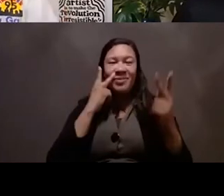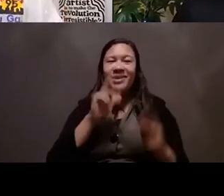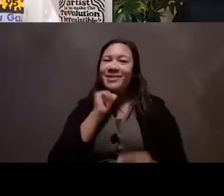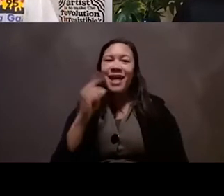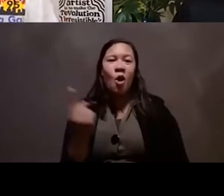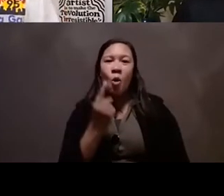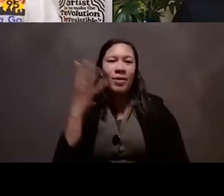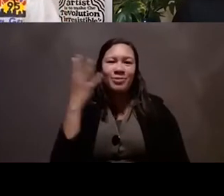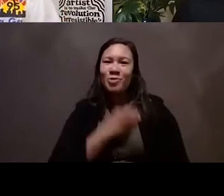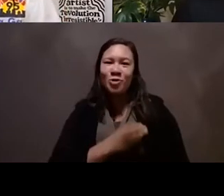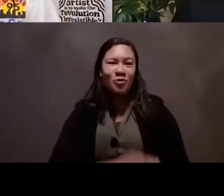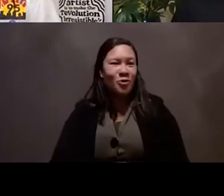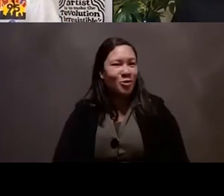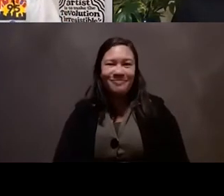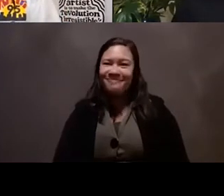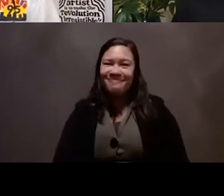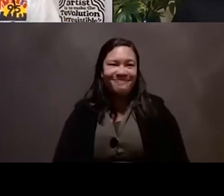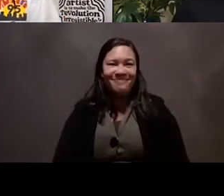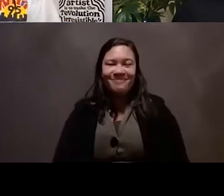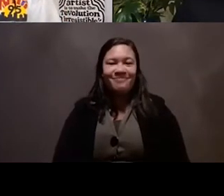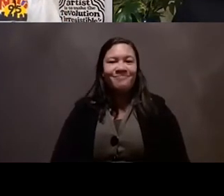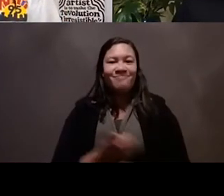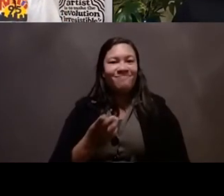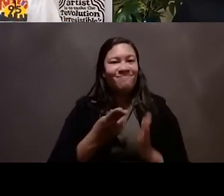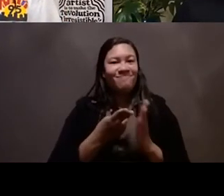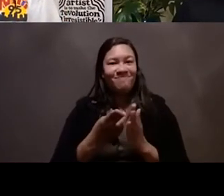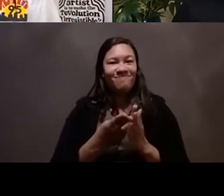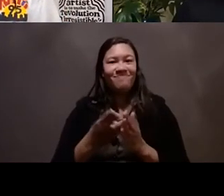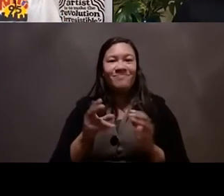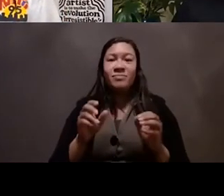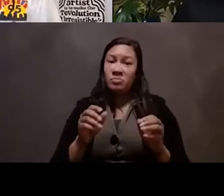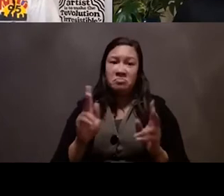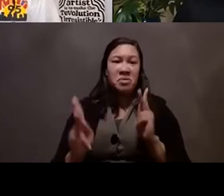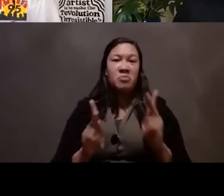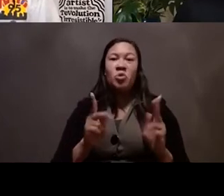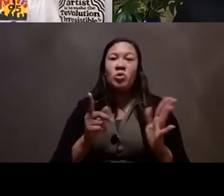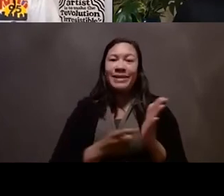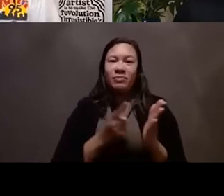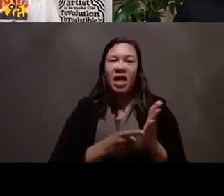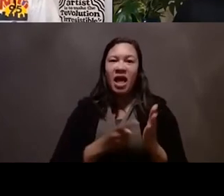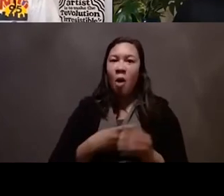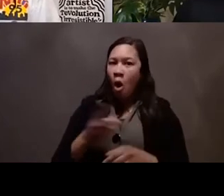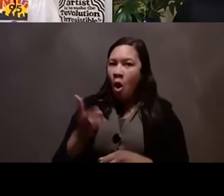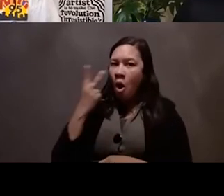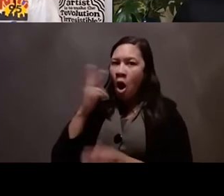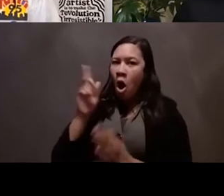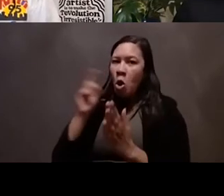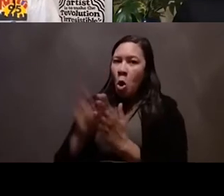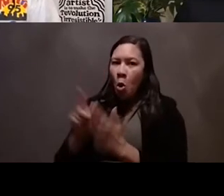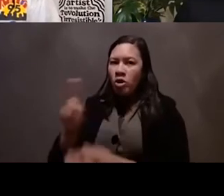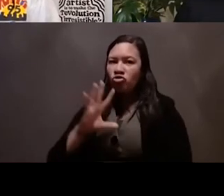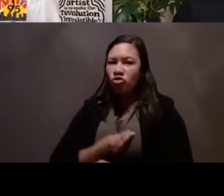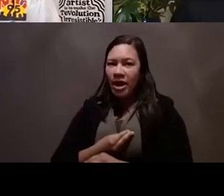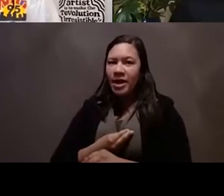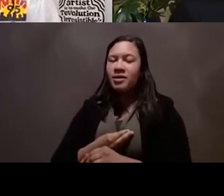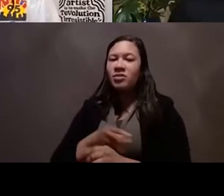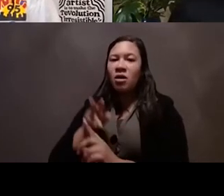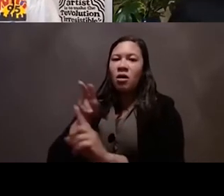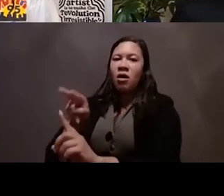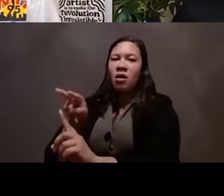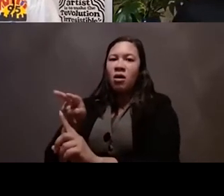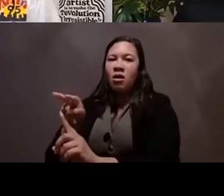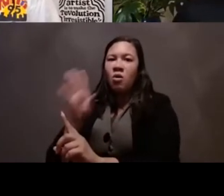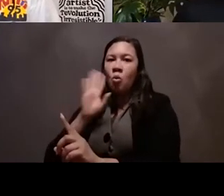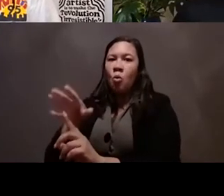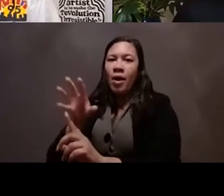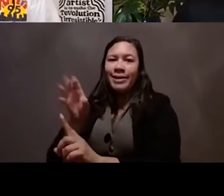And she talks about how it actually can make you more of a target. And I think that is so true. I also think about